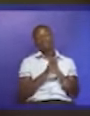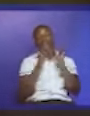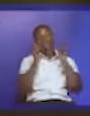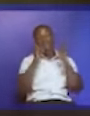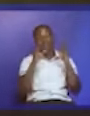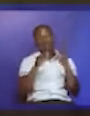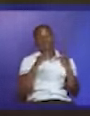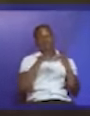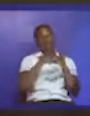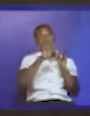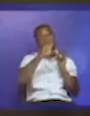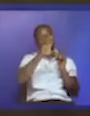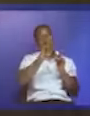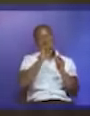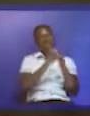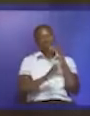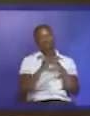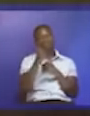Acts chapter 12,